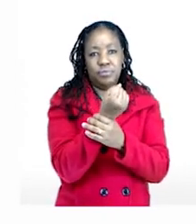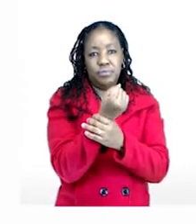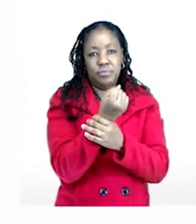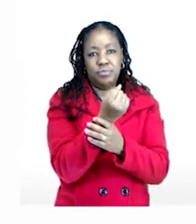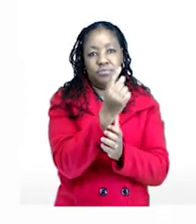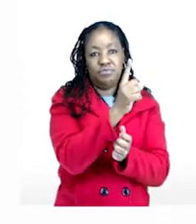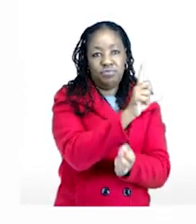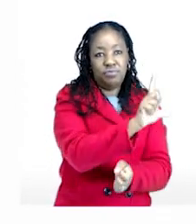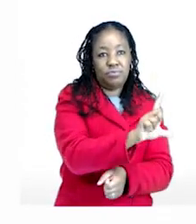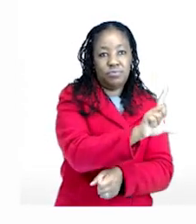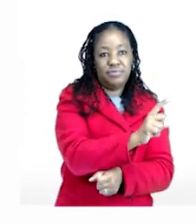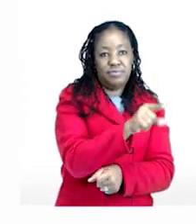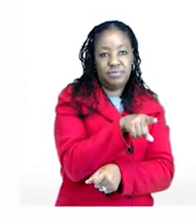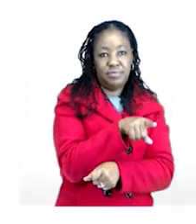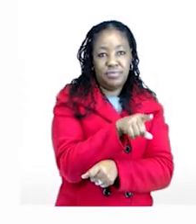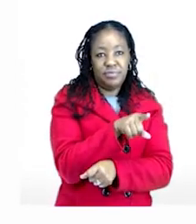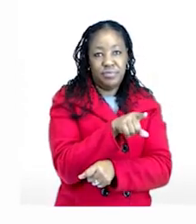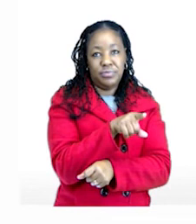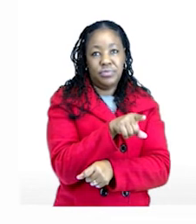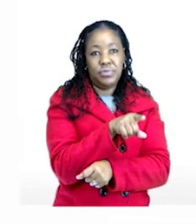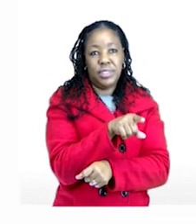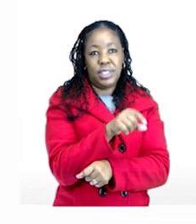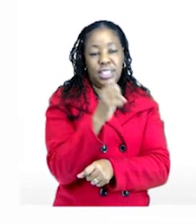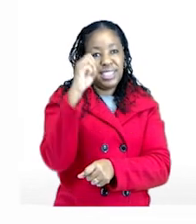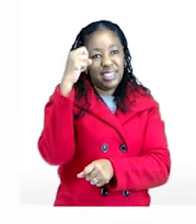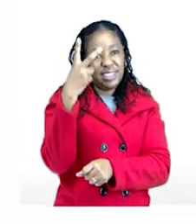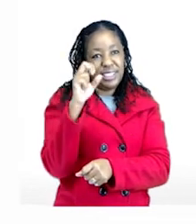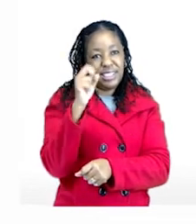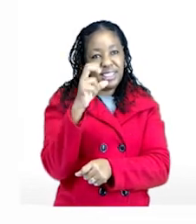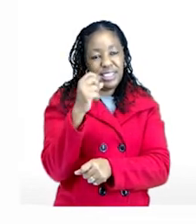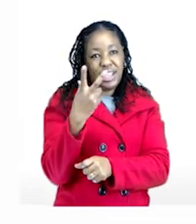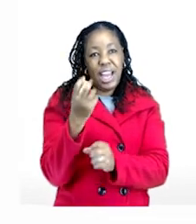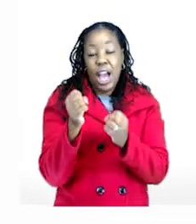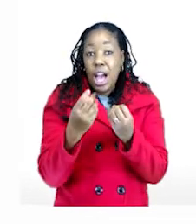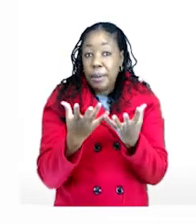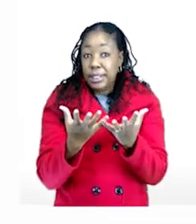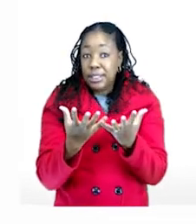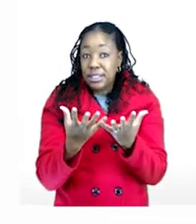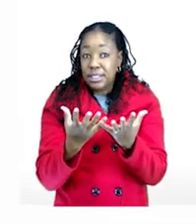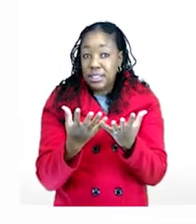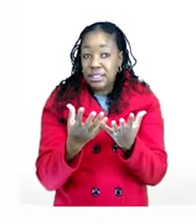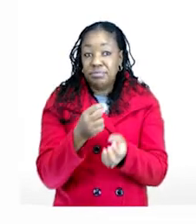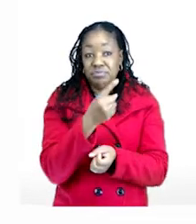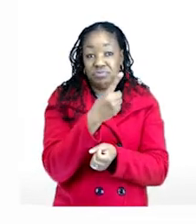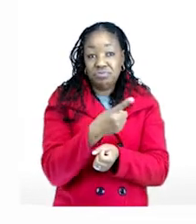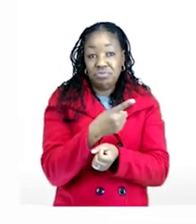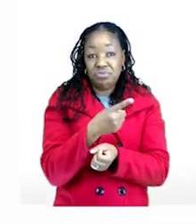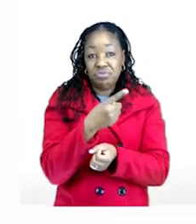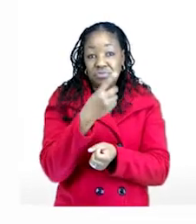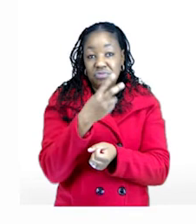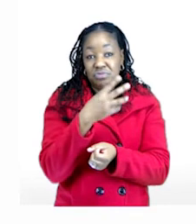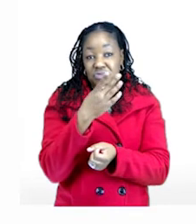left-hand side, how many stars do you see on the first ball? You can count as